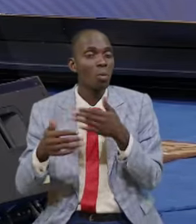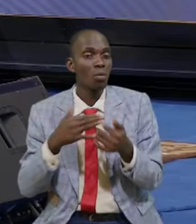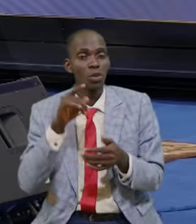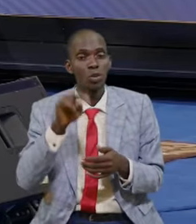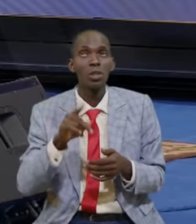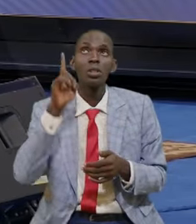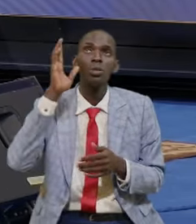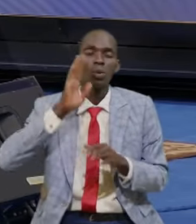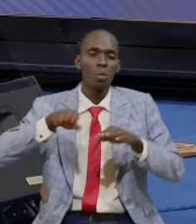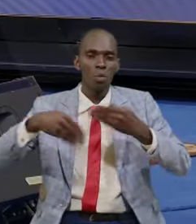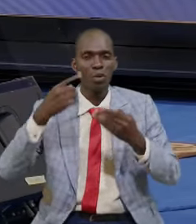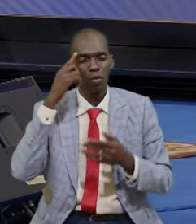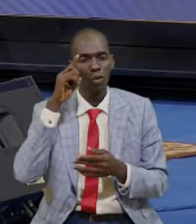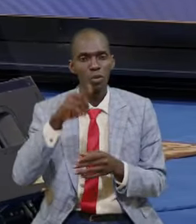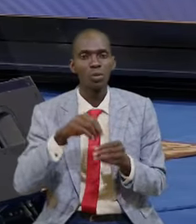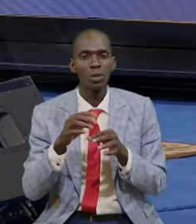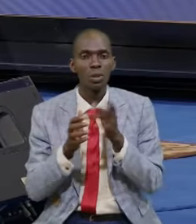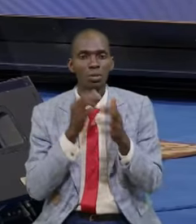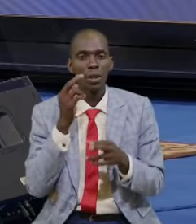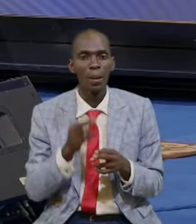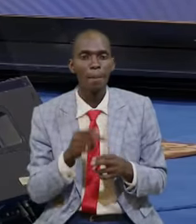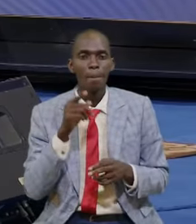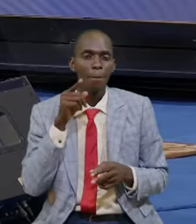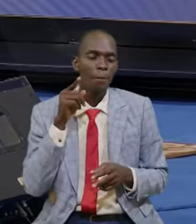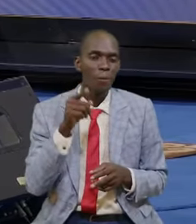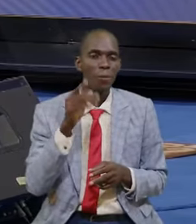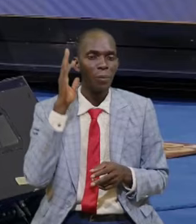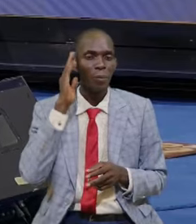you. You will not have to go to the